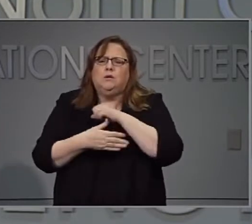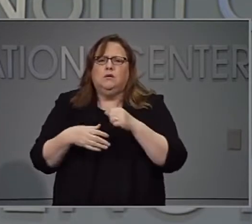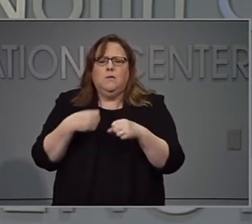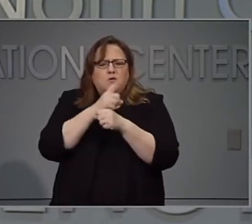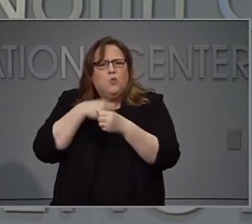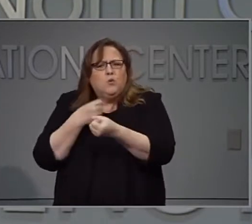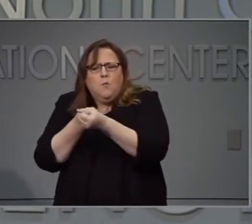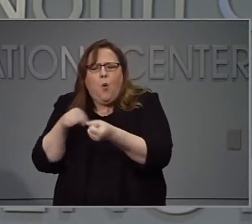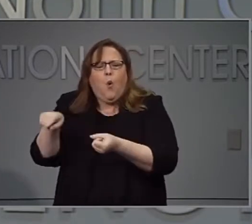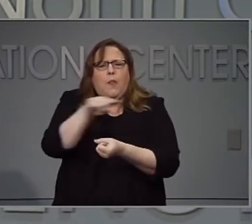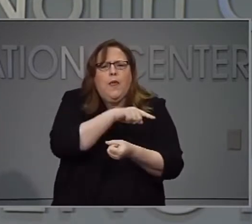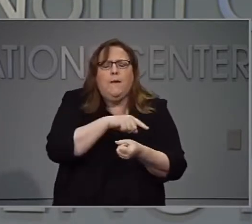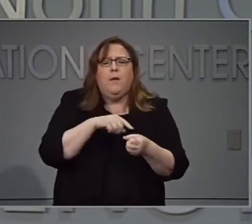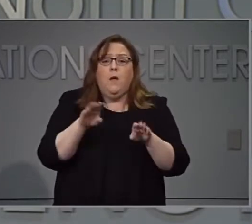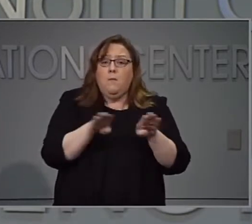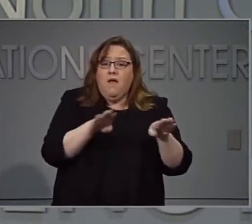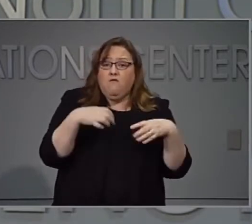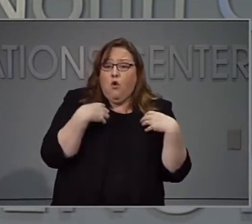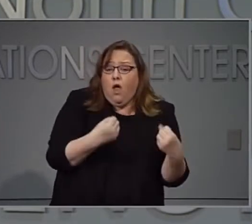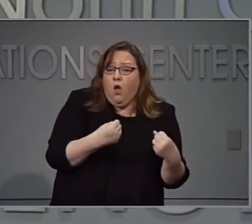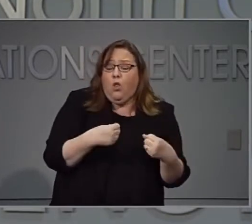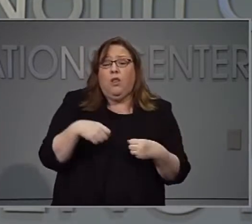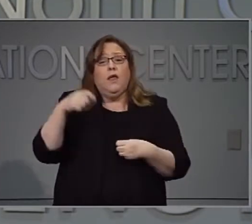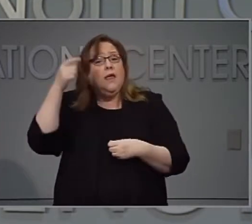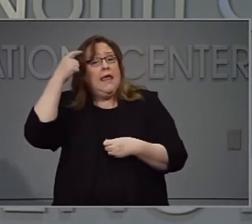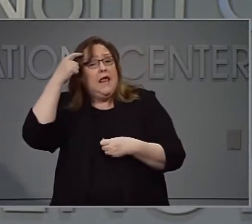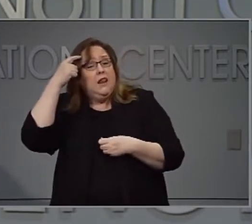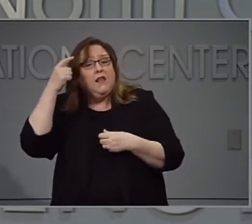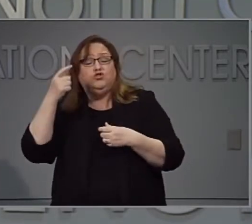or developmental disability crisis response